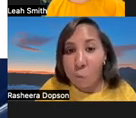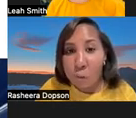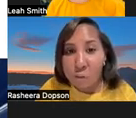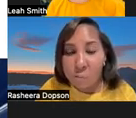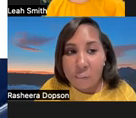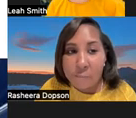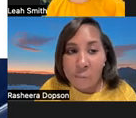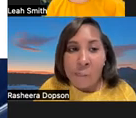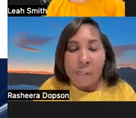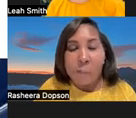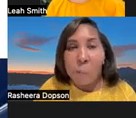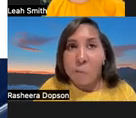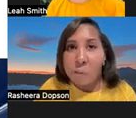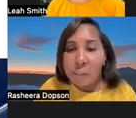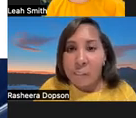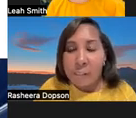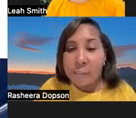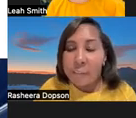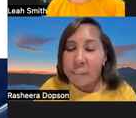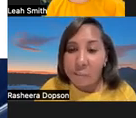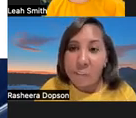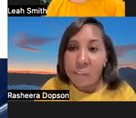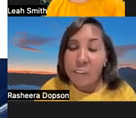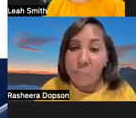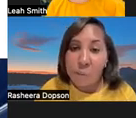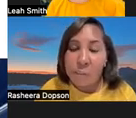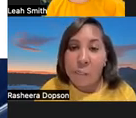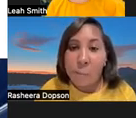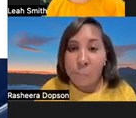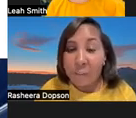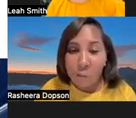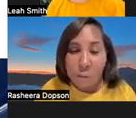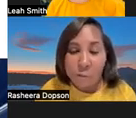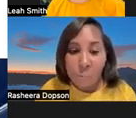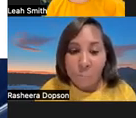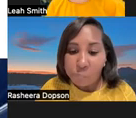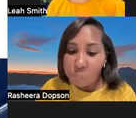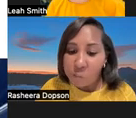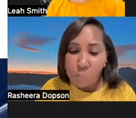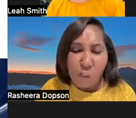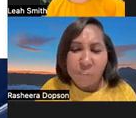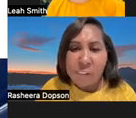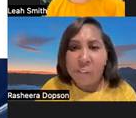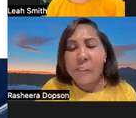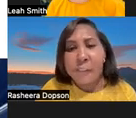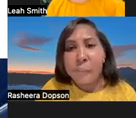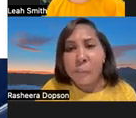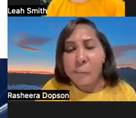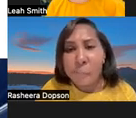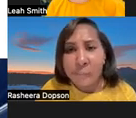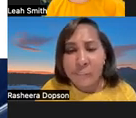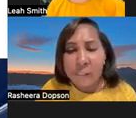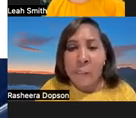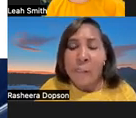more marginalized. And when we're looking at disability community at large, we often hear in